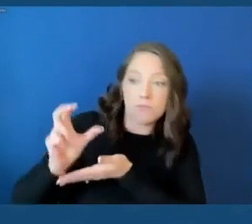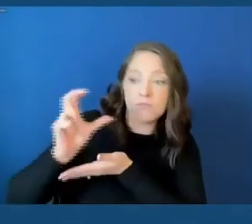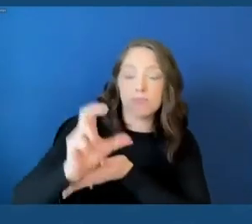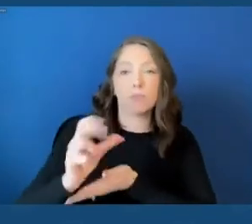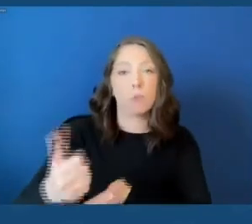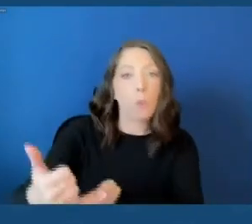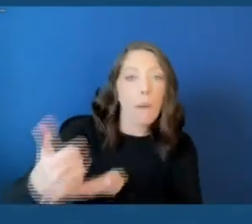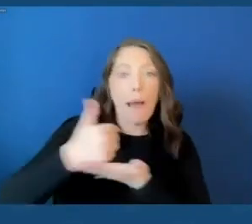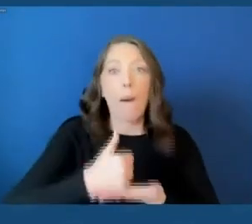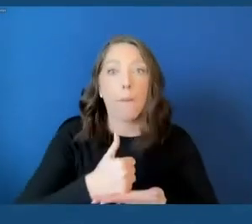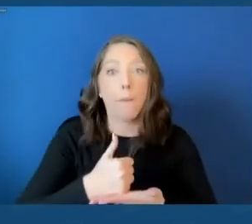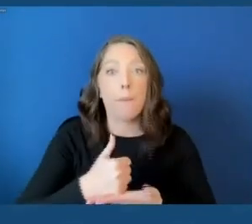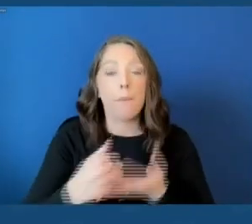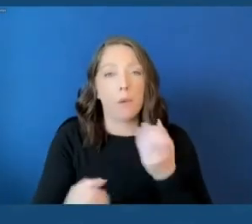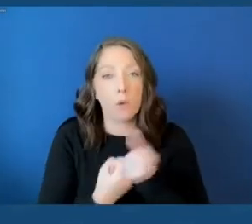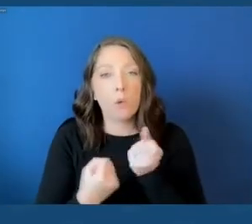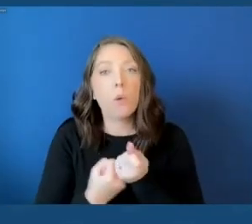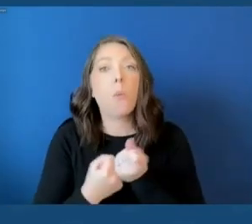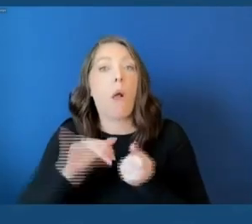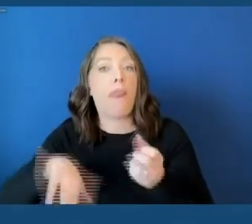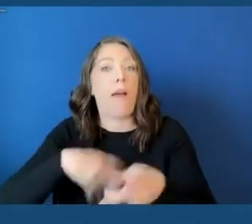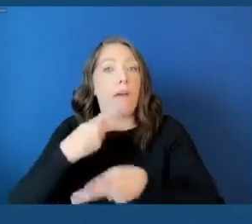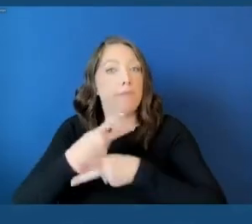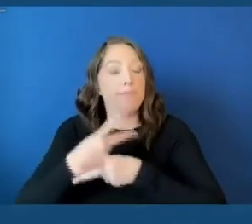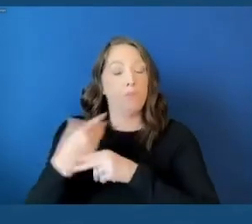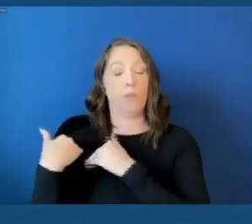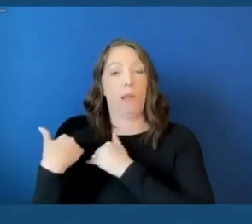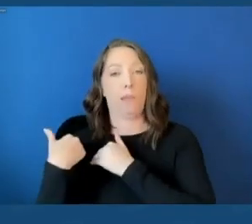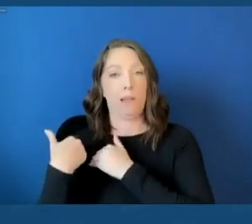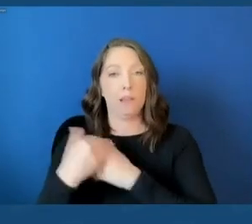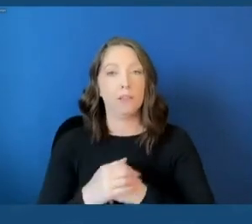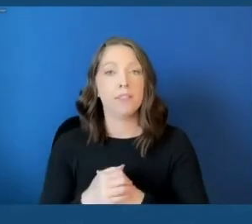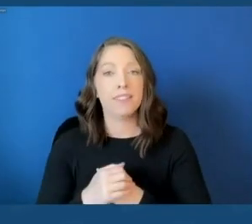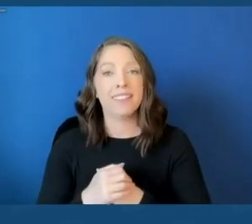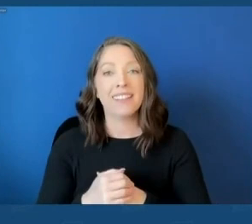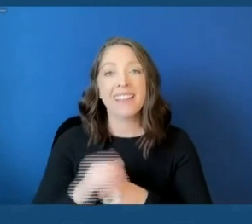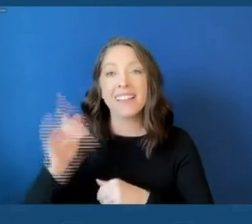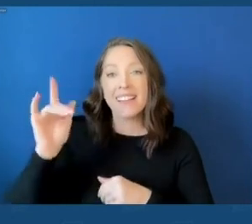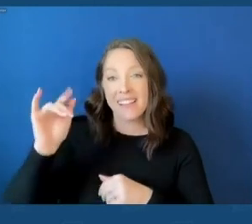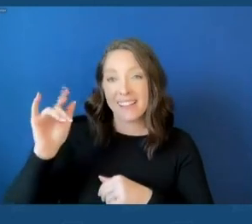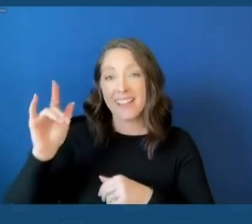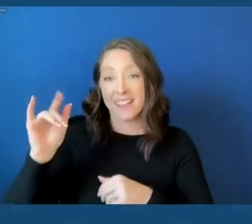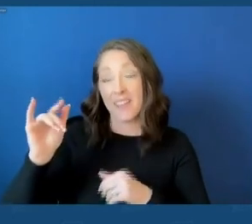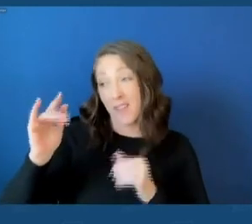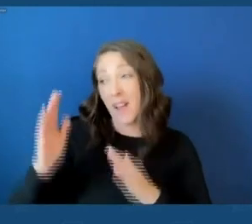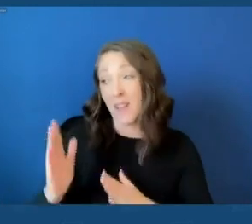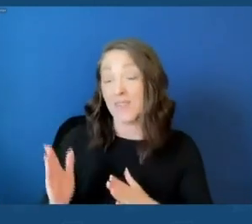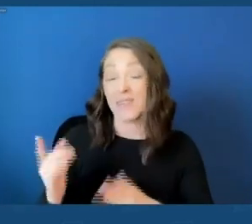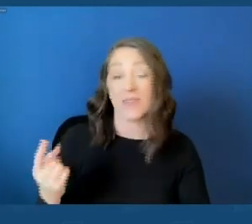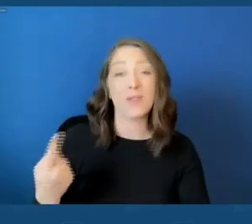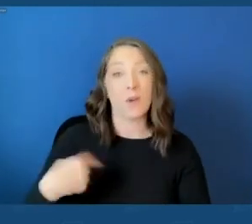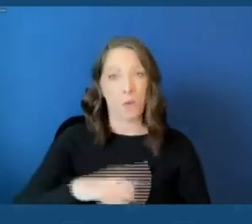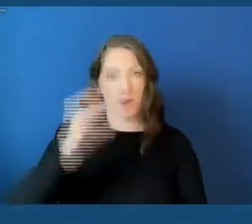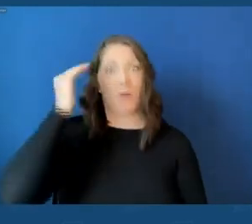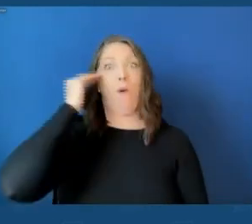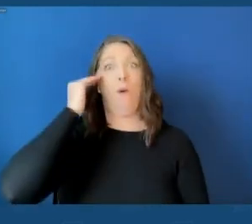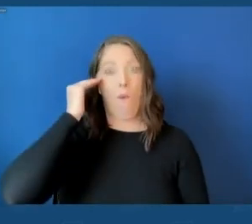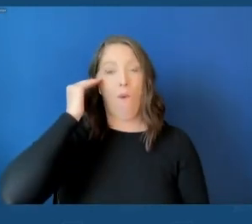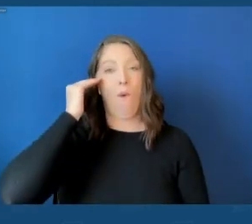with that stewardship responsibility. Look, on Long Island, as Long Islanders, we know what the